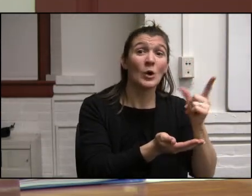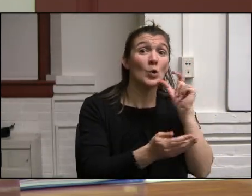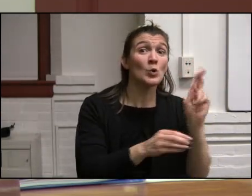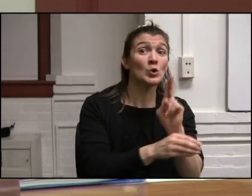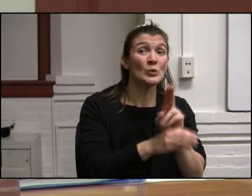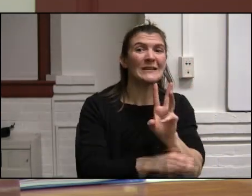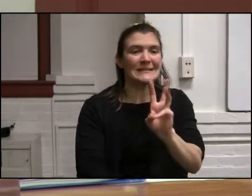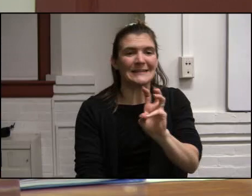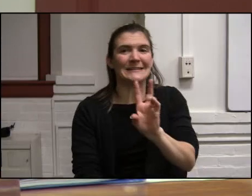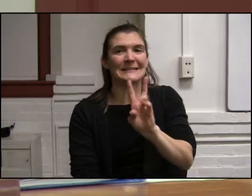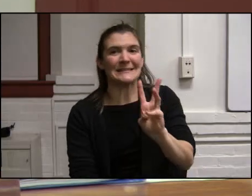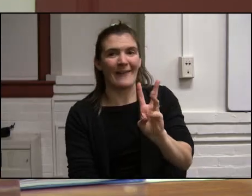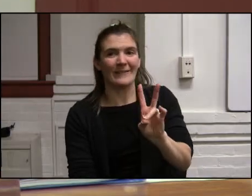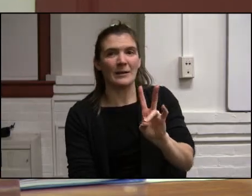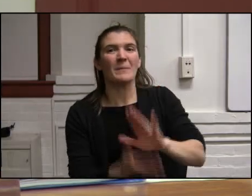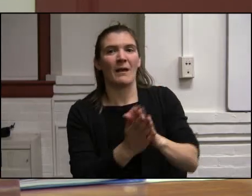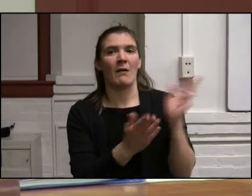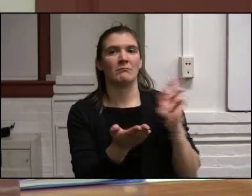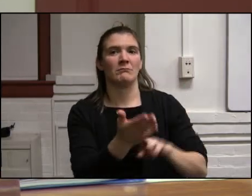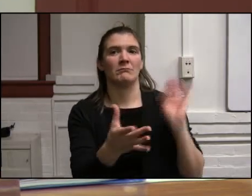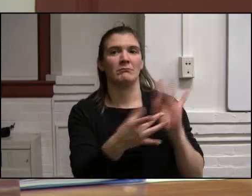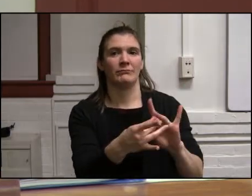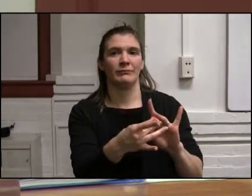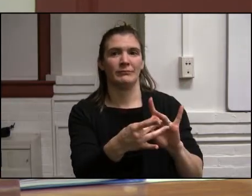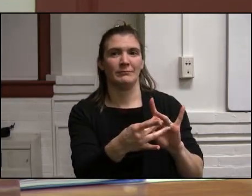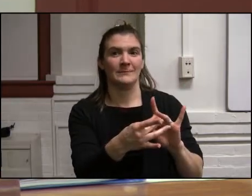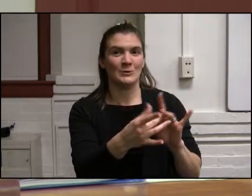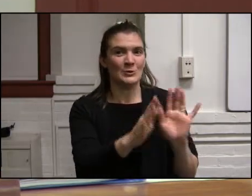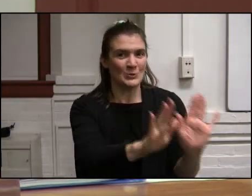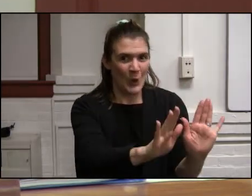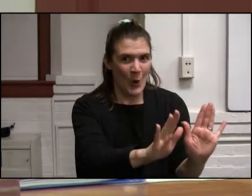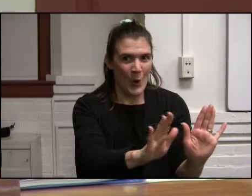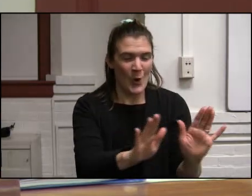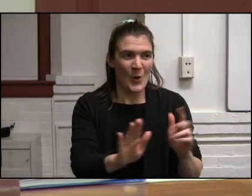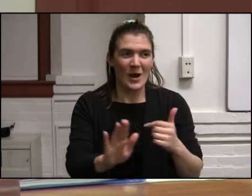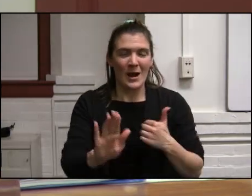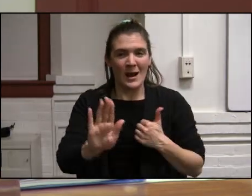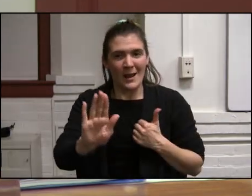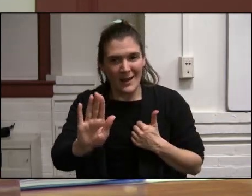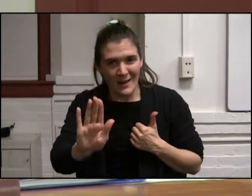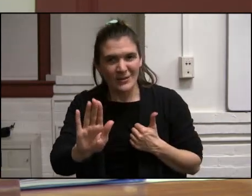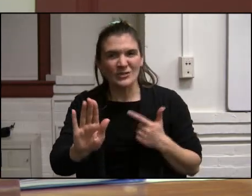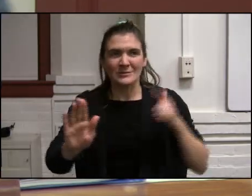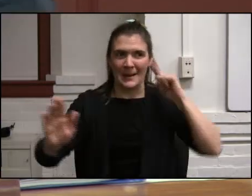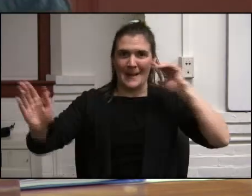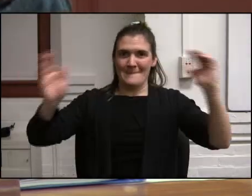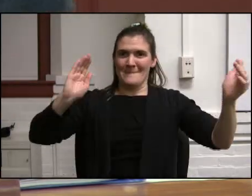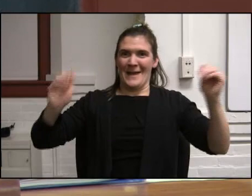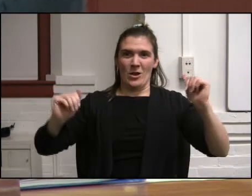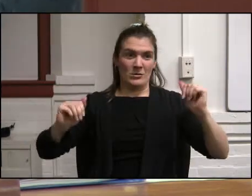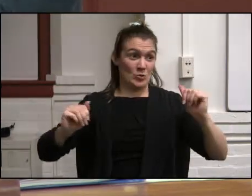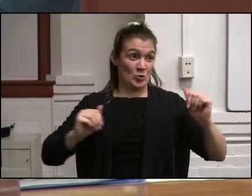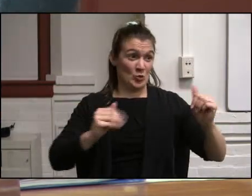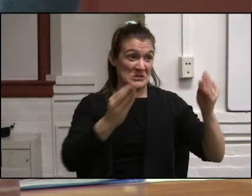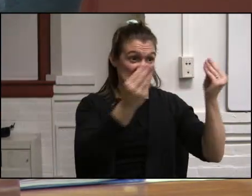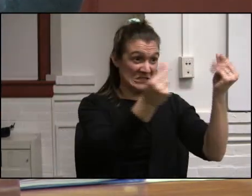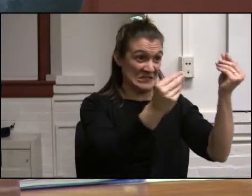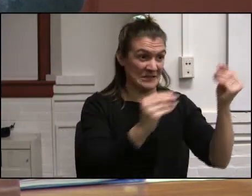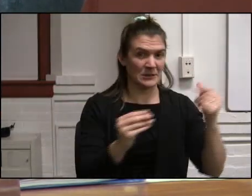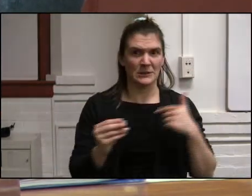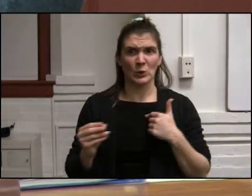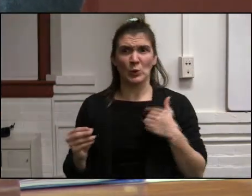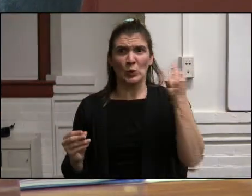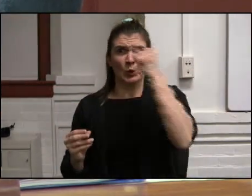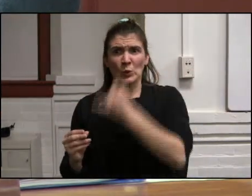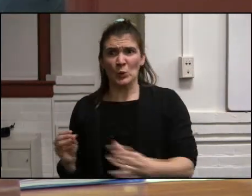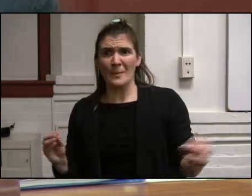667 of them ended up becoming subscribers. And what I don't want us to go too far down a road is to kind of envision this